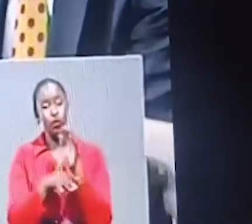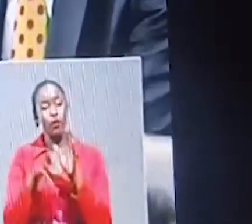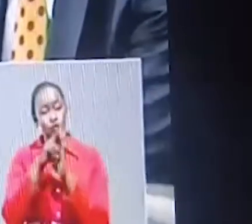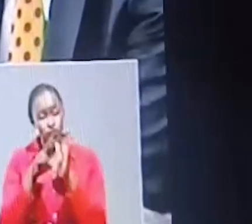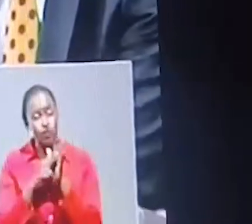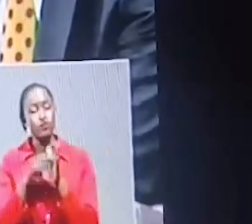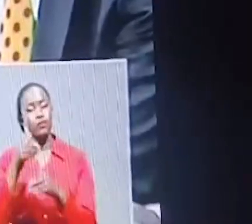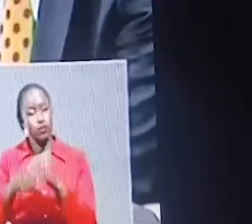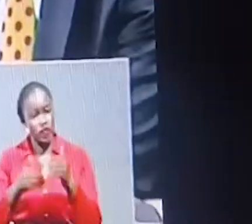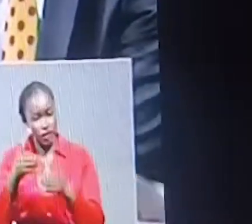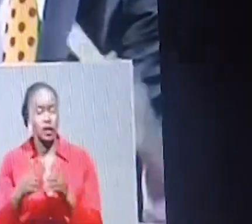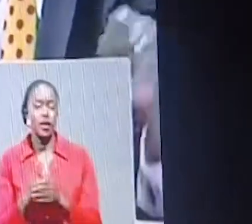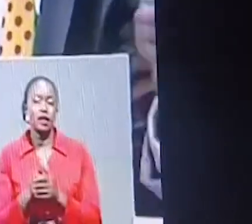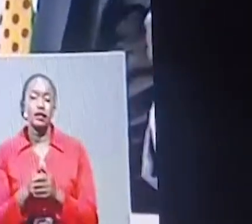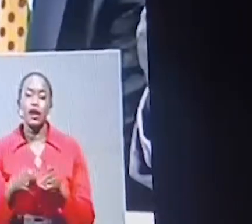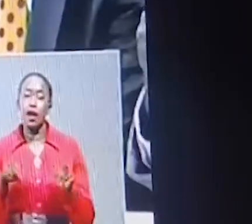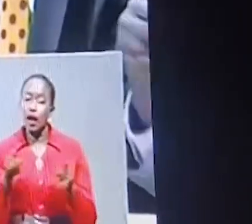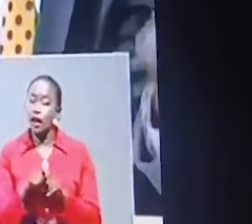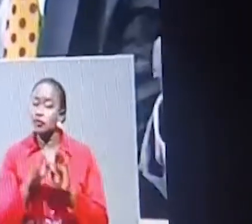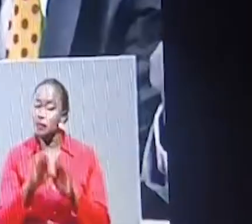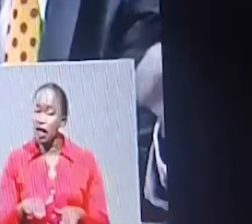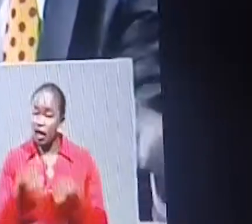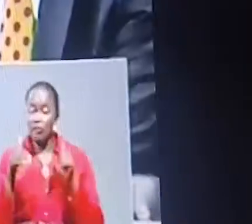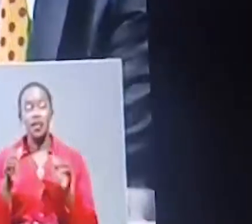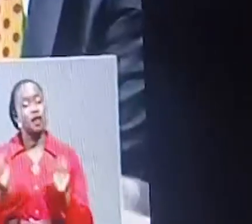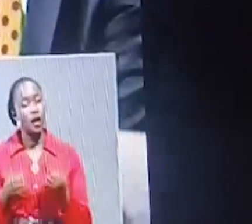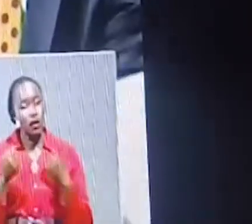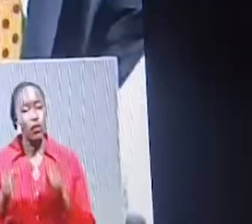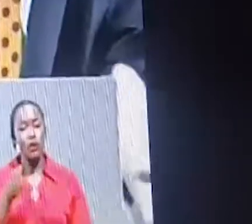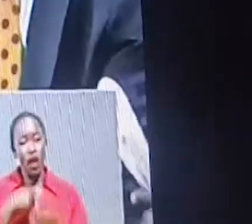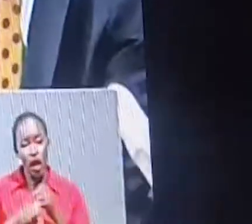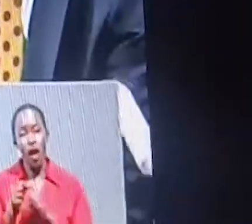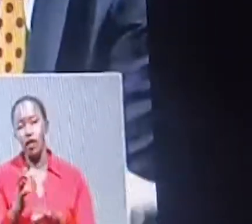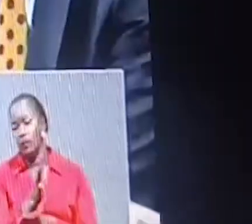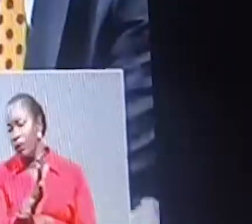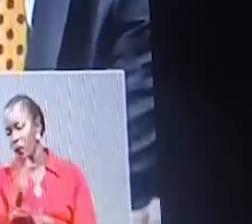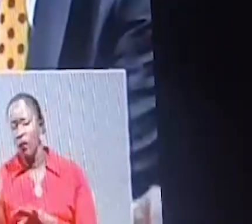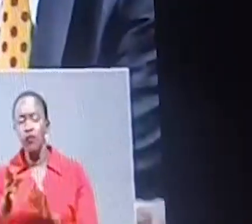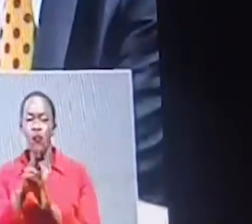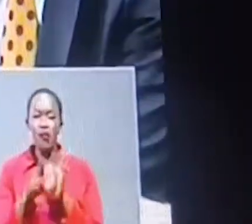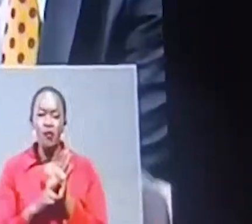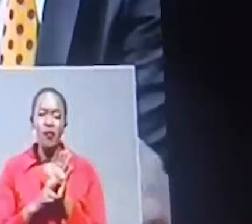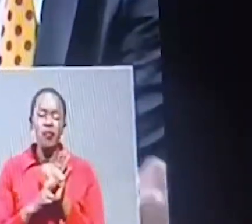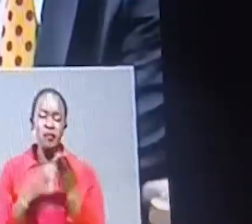as Parliament, we cannot unfortunately act outside the rules.